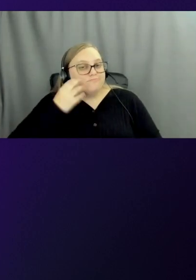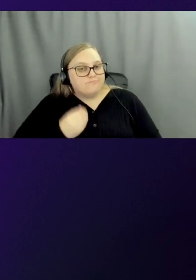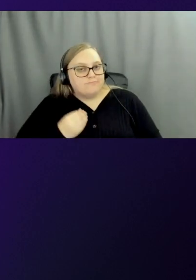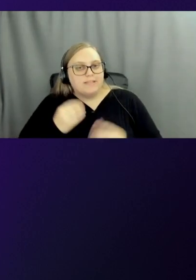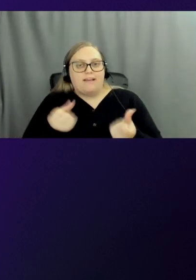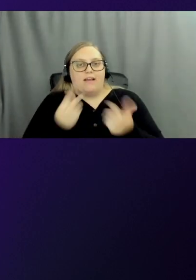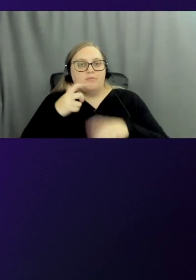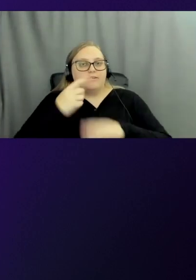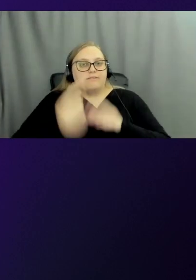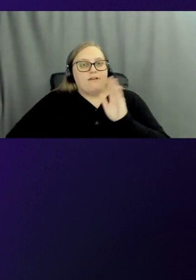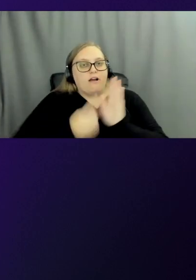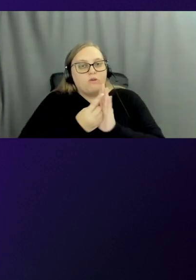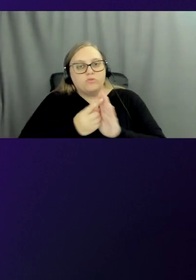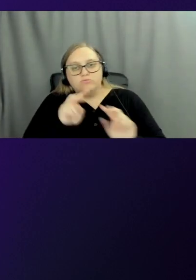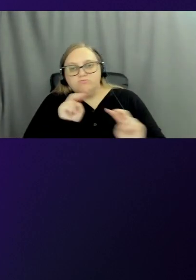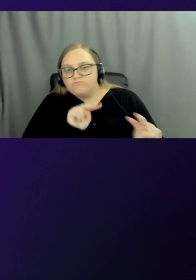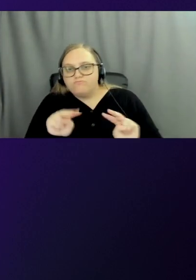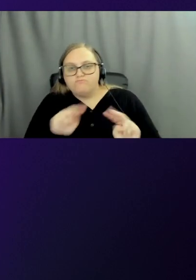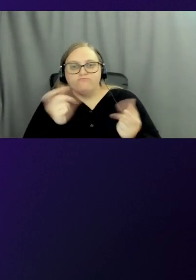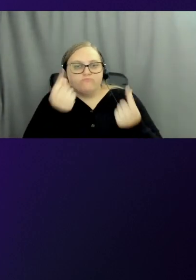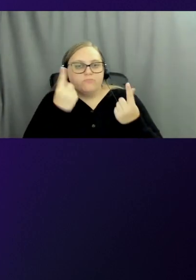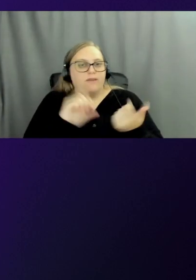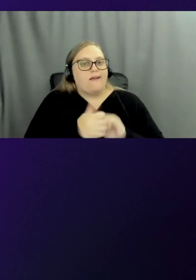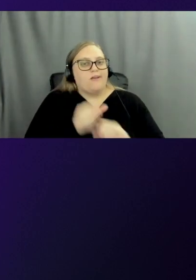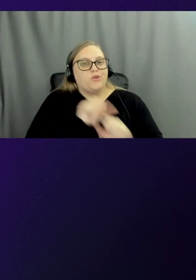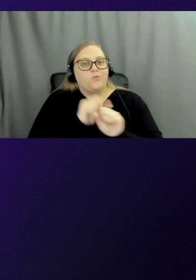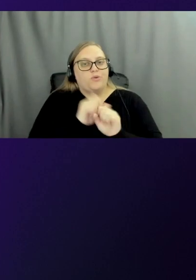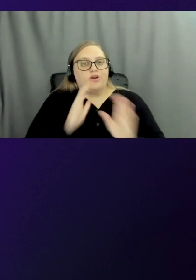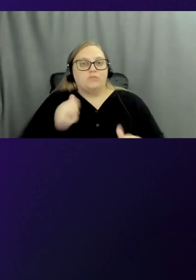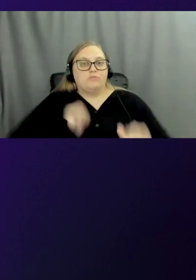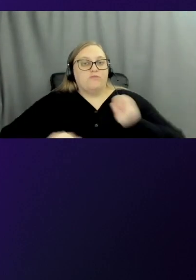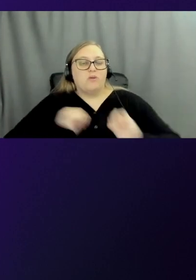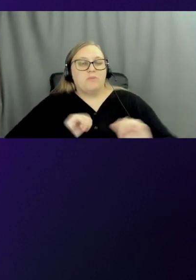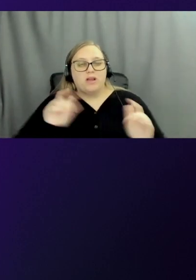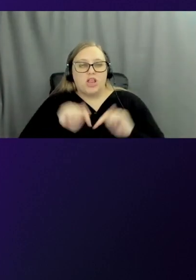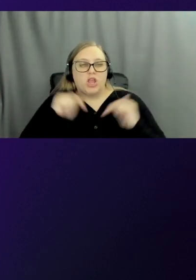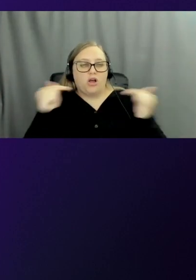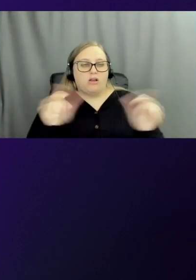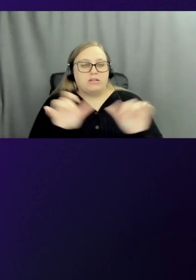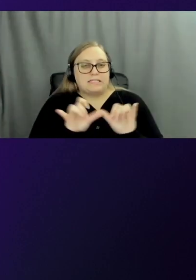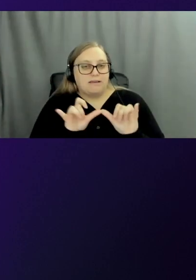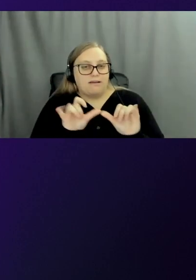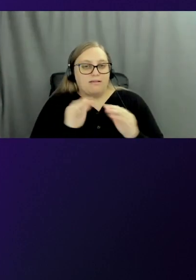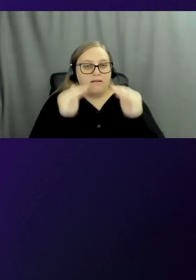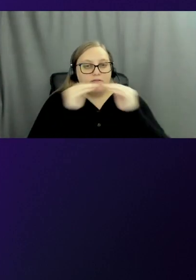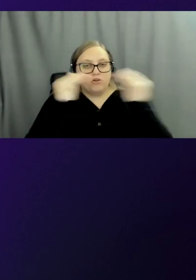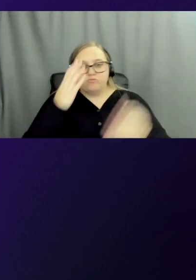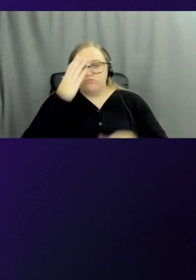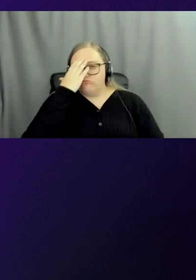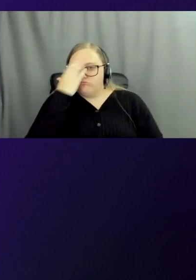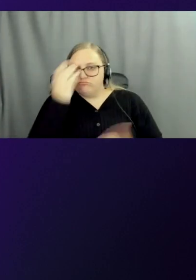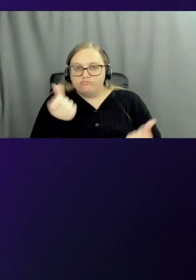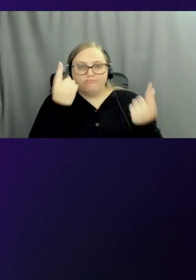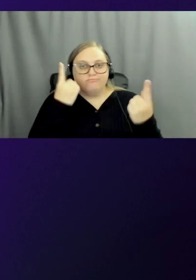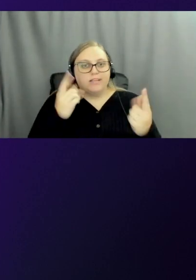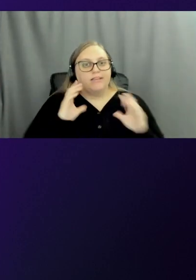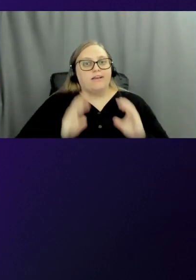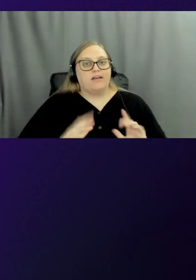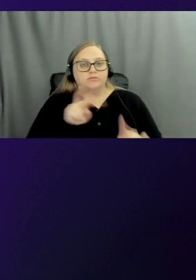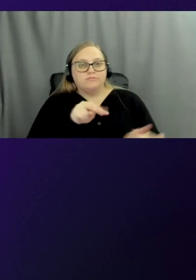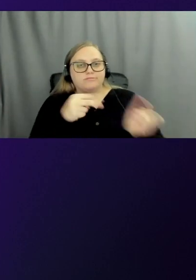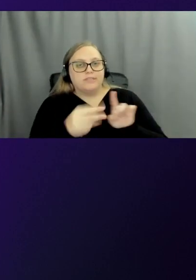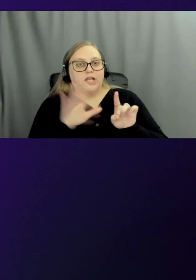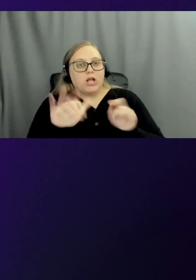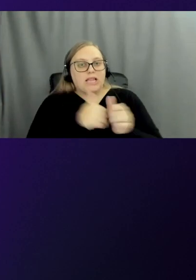understanding how the workloads perform at the cloud scale level. We have understood the pain points of customers, talking about the latency,